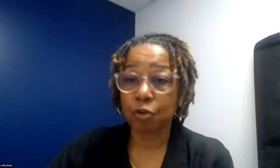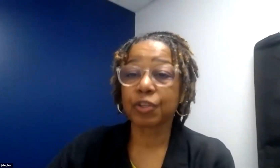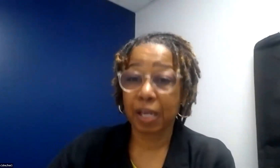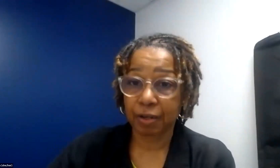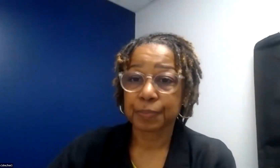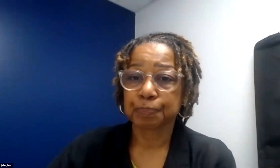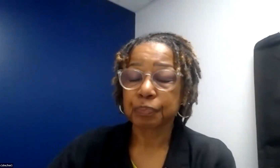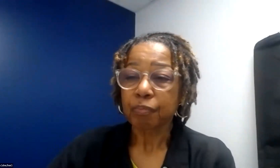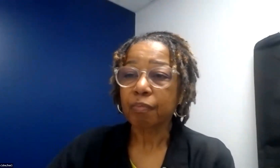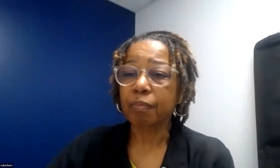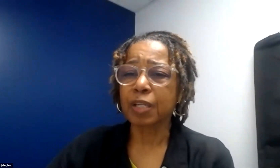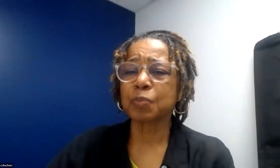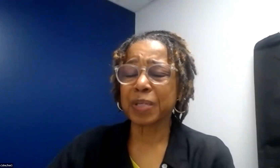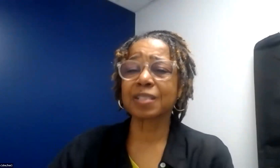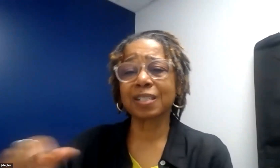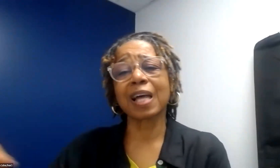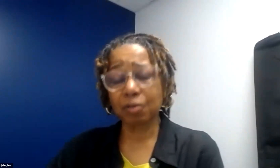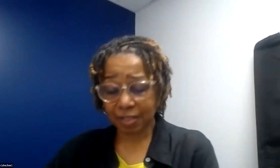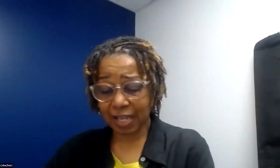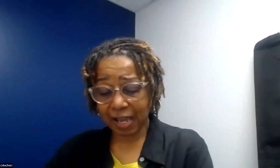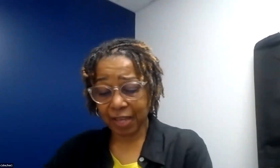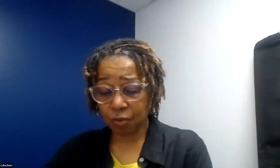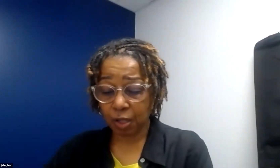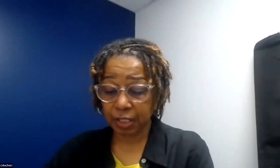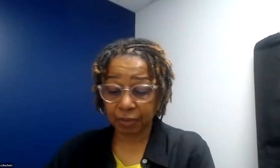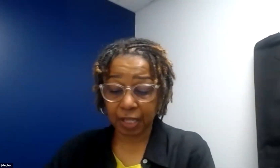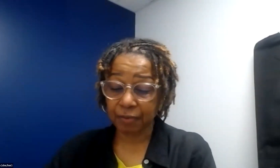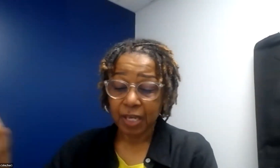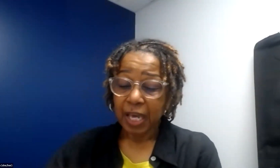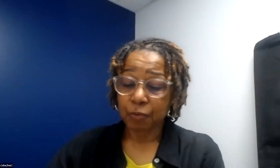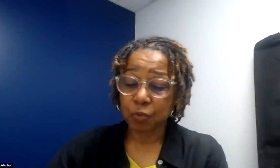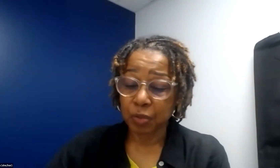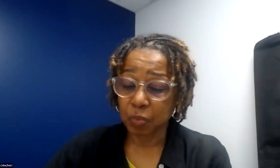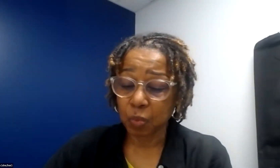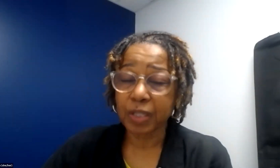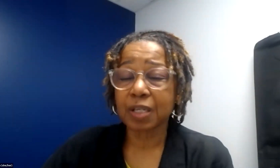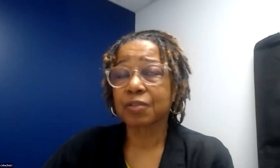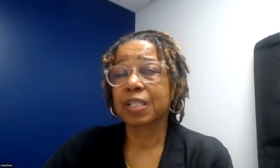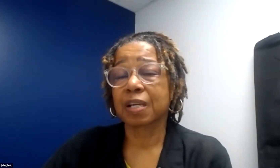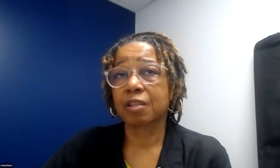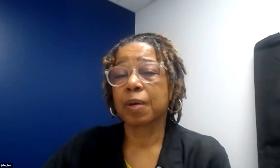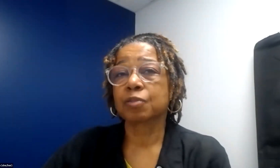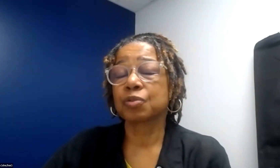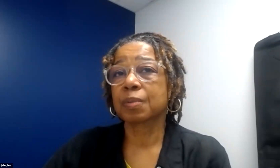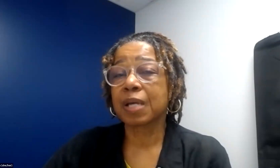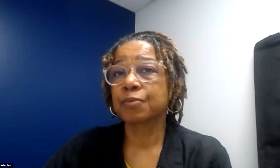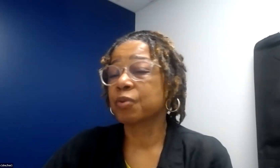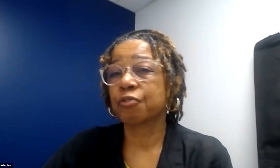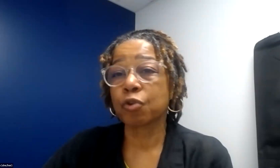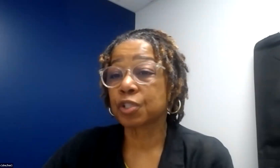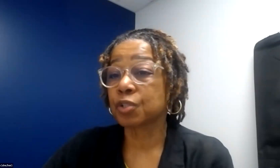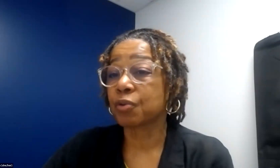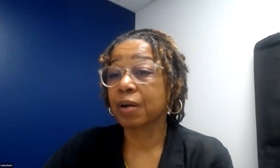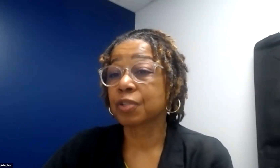the health care, because it allows us to have that quality of life. And one of the other things I thought about too, sometimes